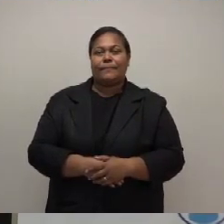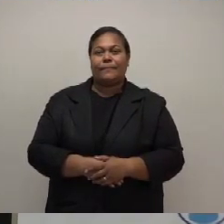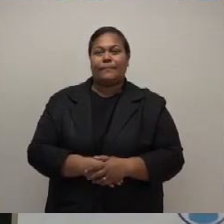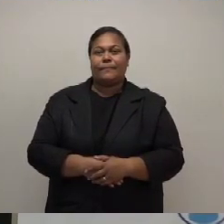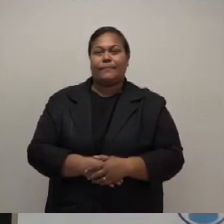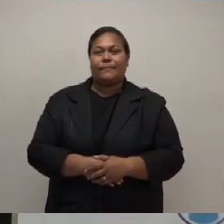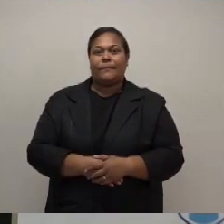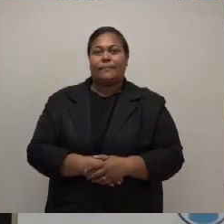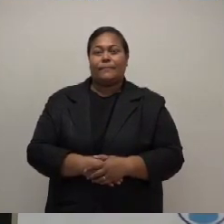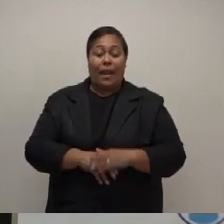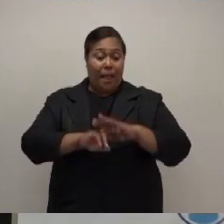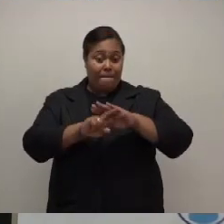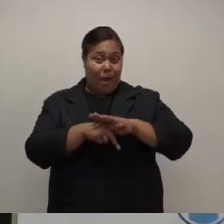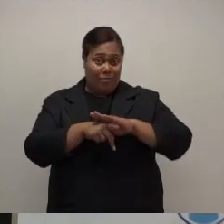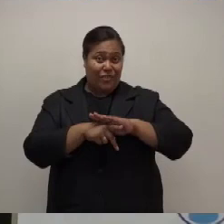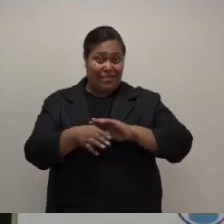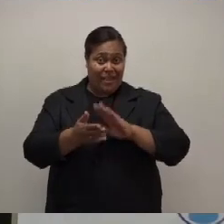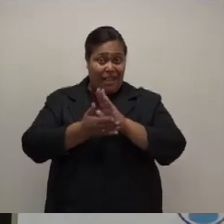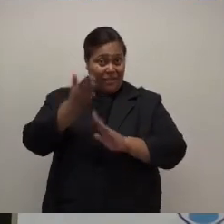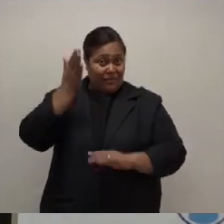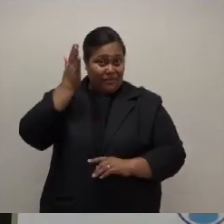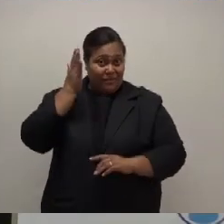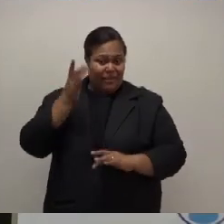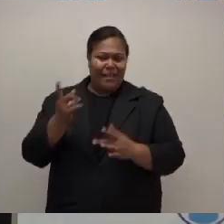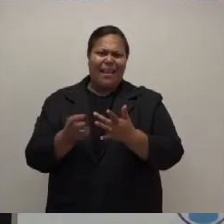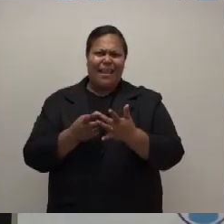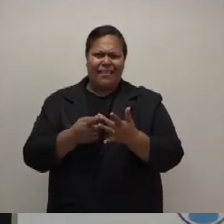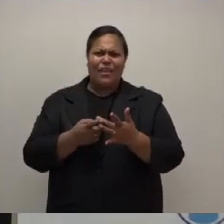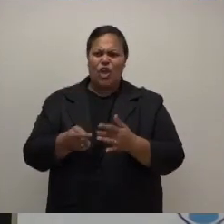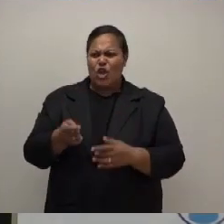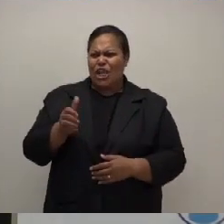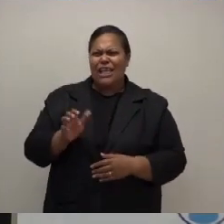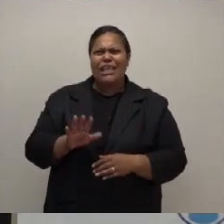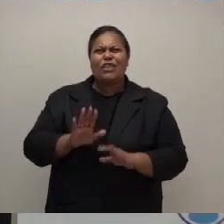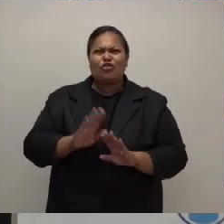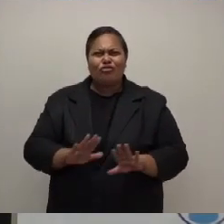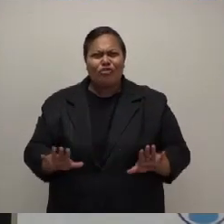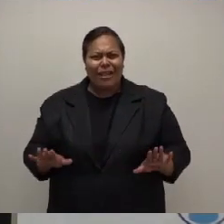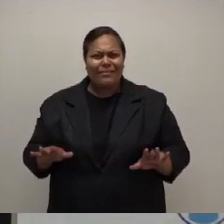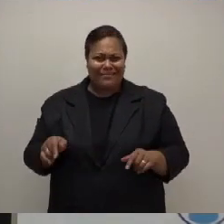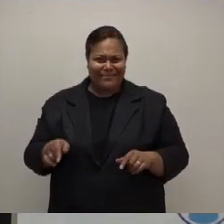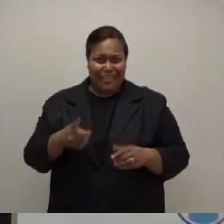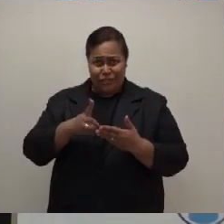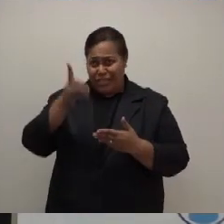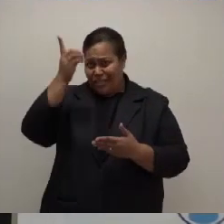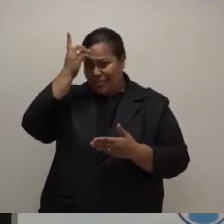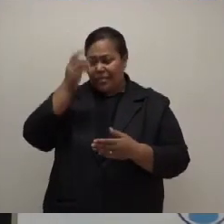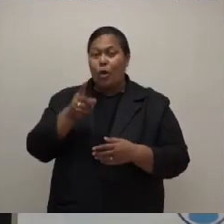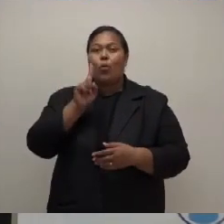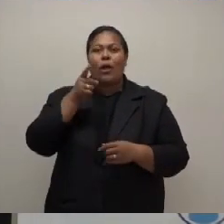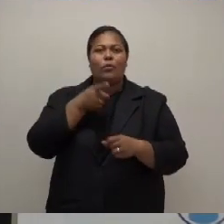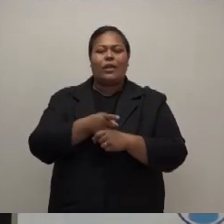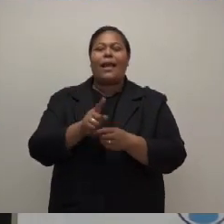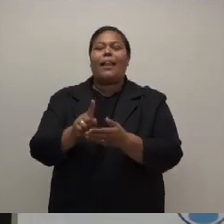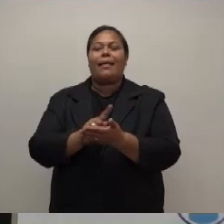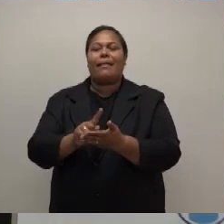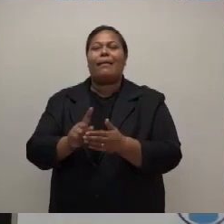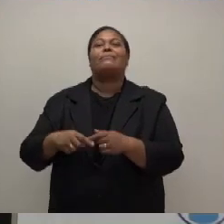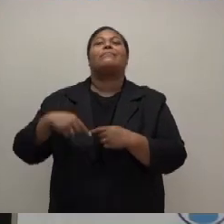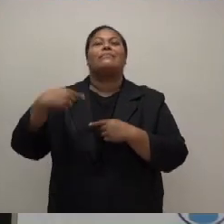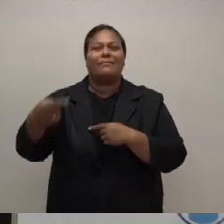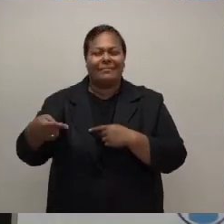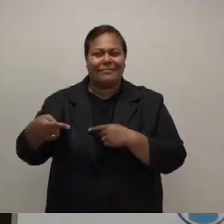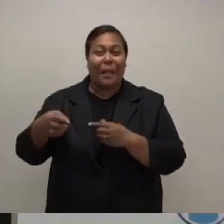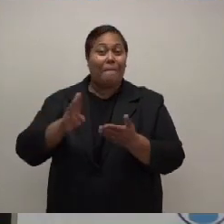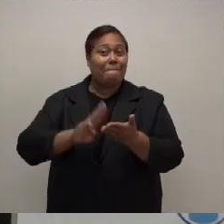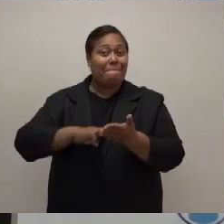The rest of the primary and secondary schools, as well as early childhood education, will open 1 week later, on Monday,